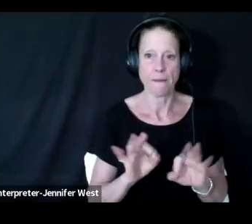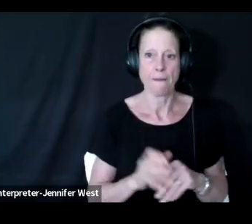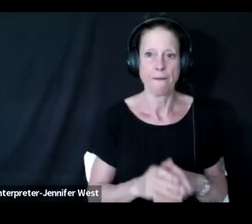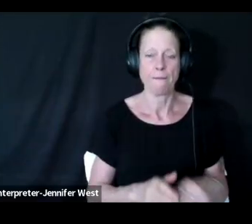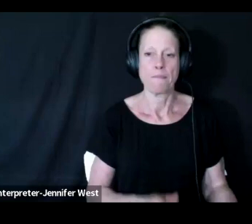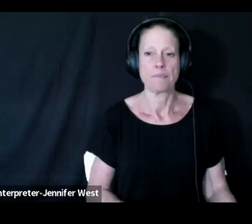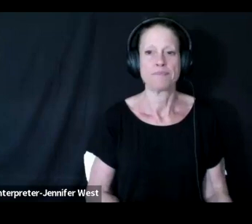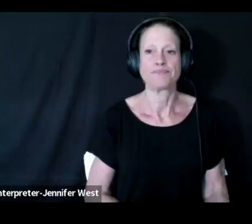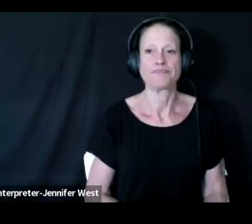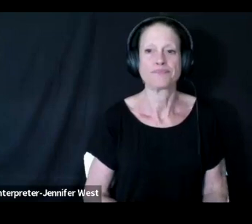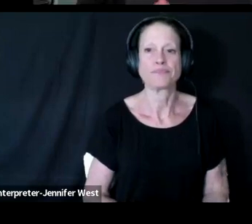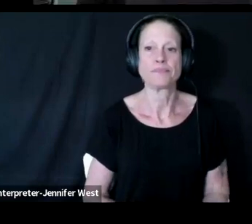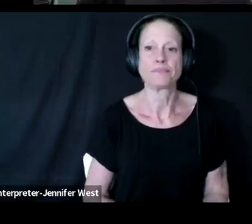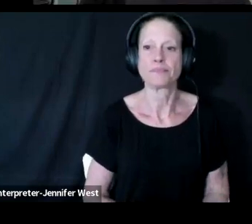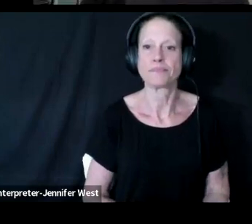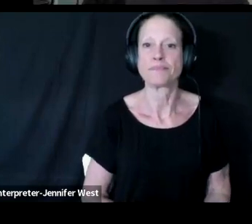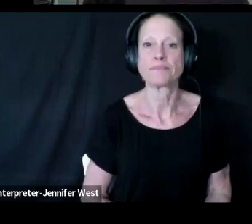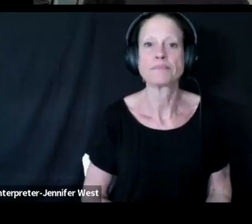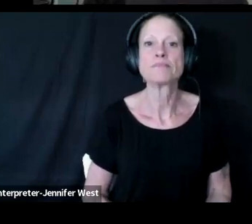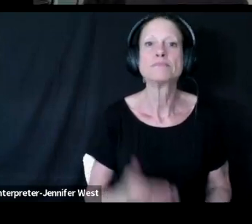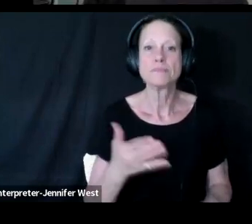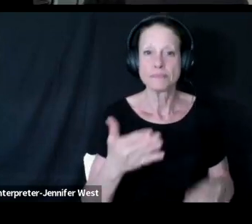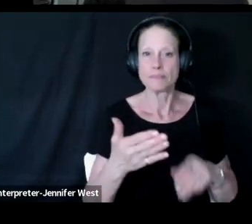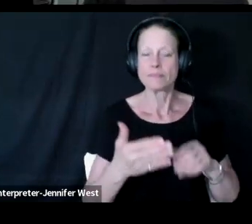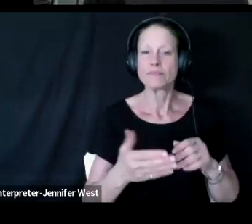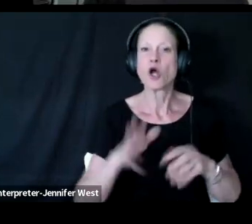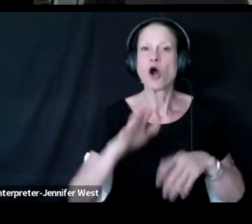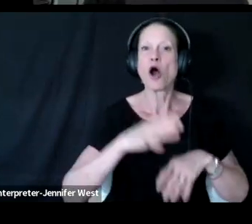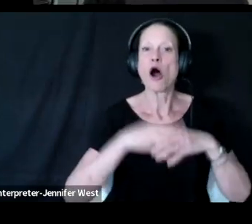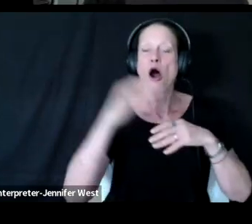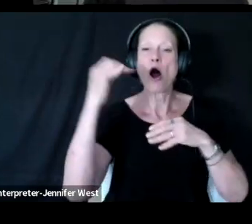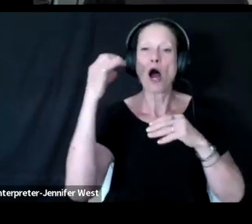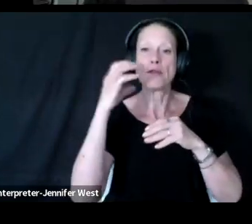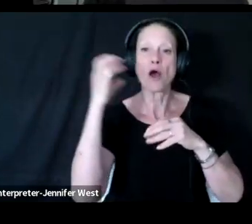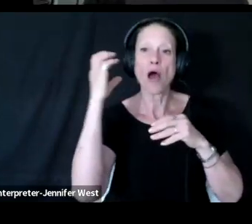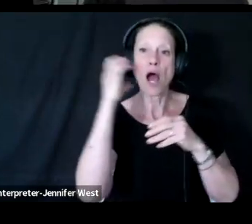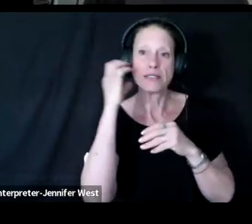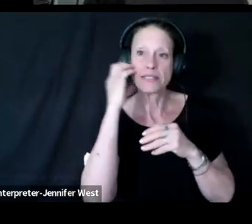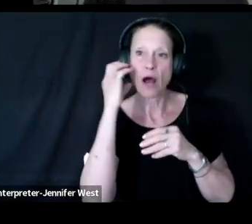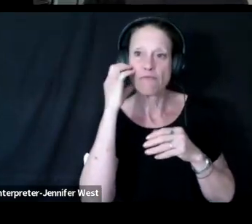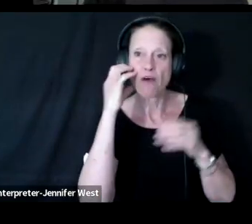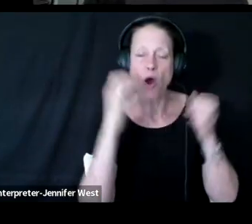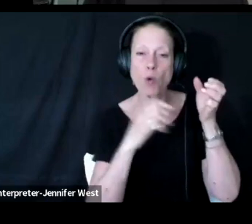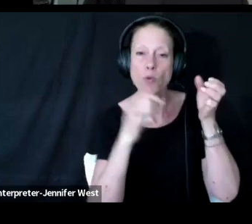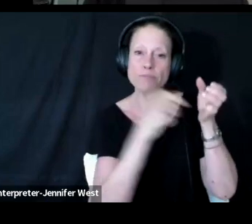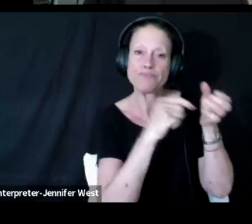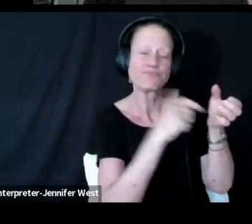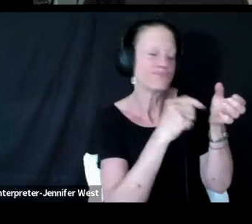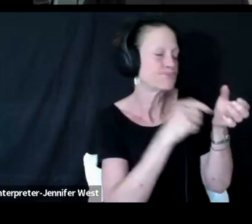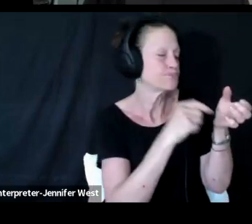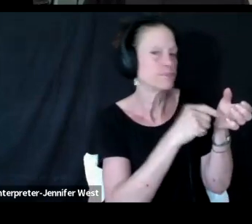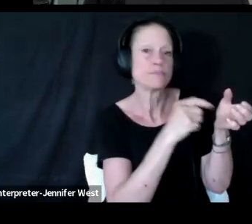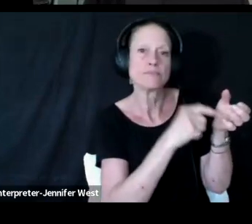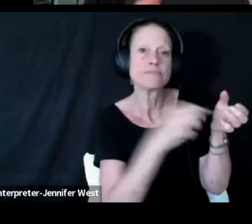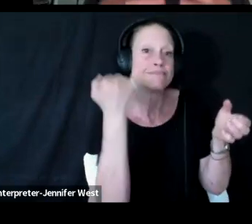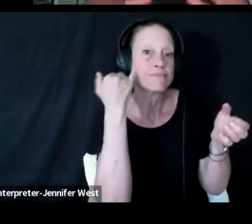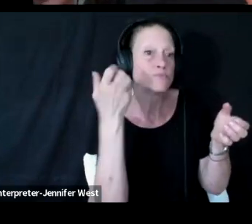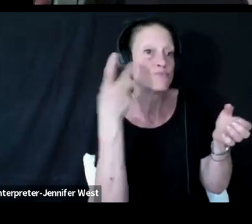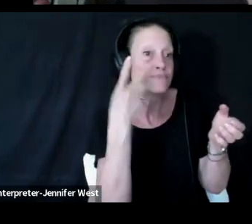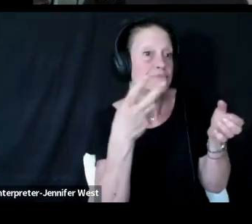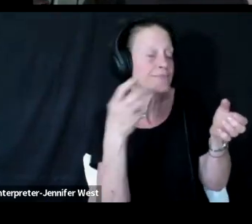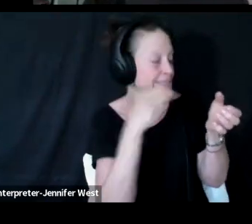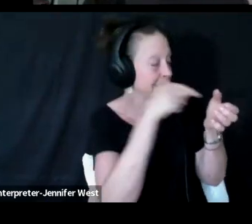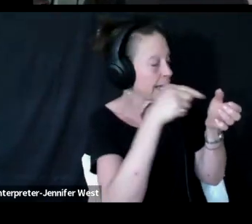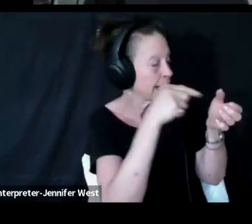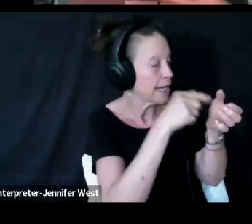Okay, so this is what it looks like actually on mobile, right? And again, anything that you need to see, whether it's to